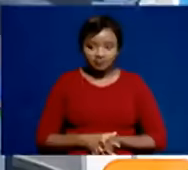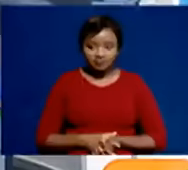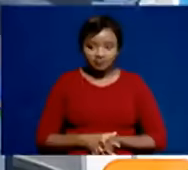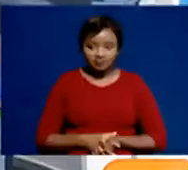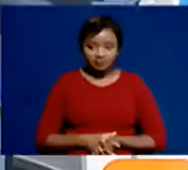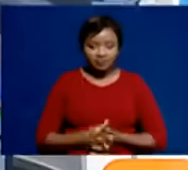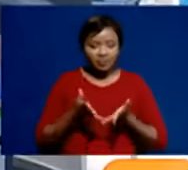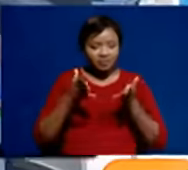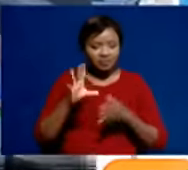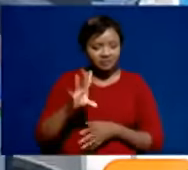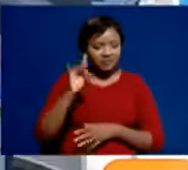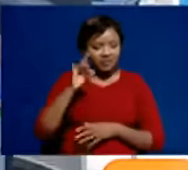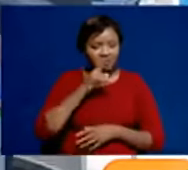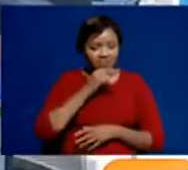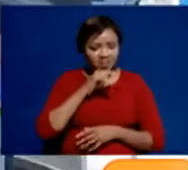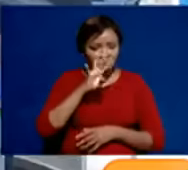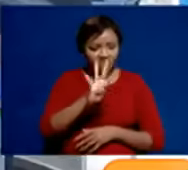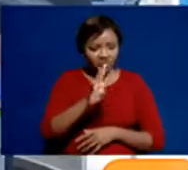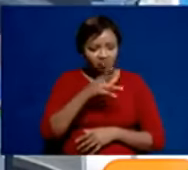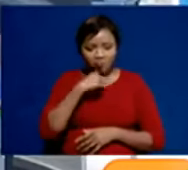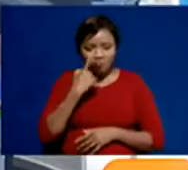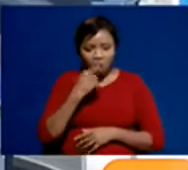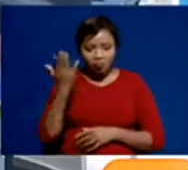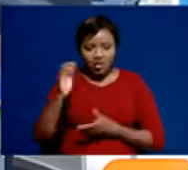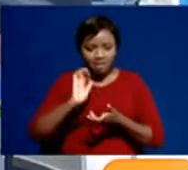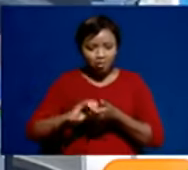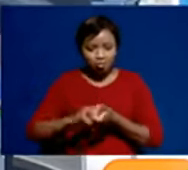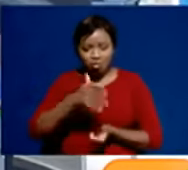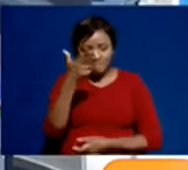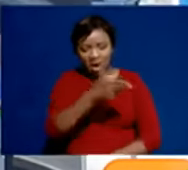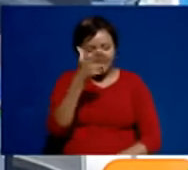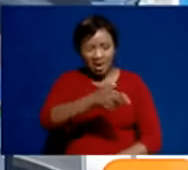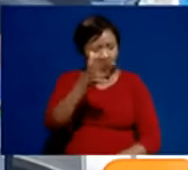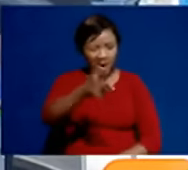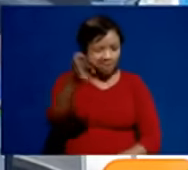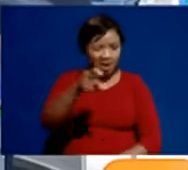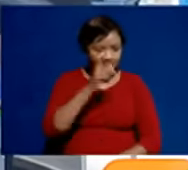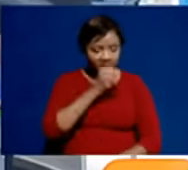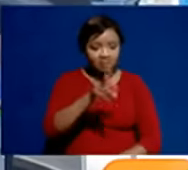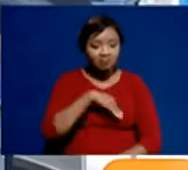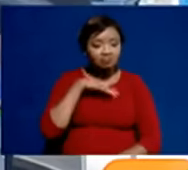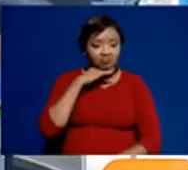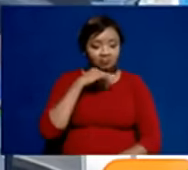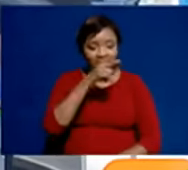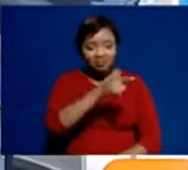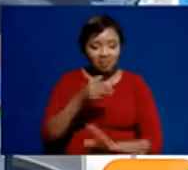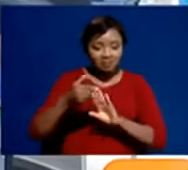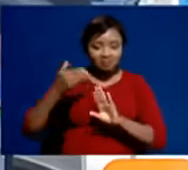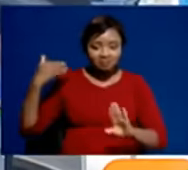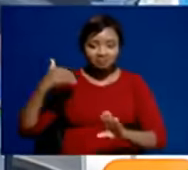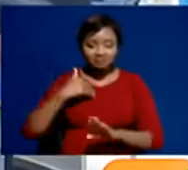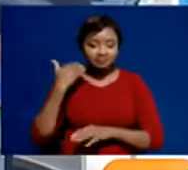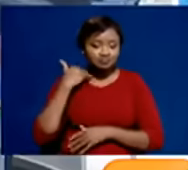It is now emerging that the four young men who were killed in point-blank shooting in Buruburu area of Nairobi have criminal records due